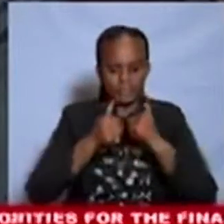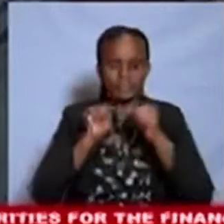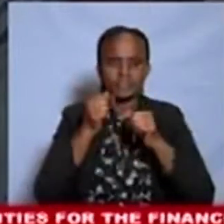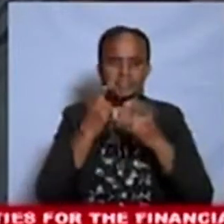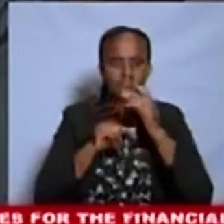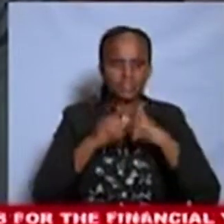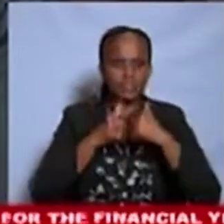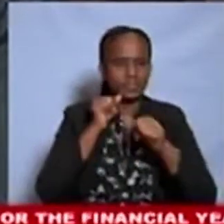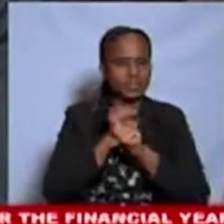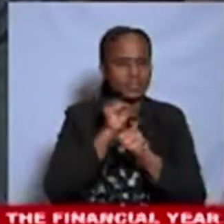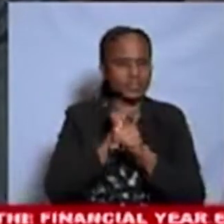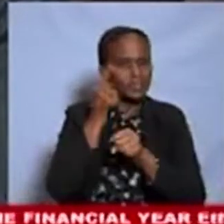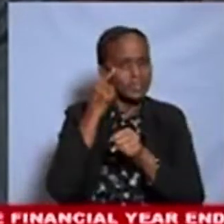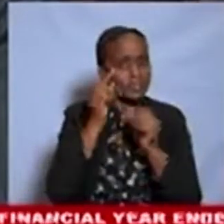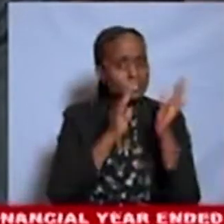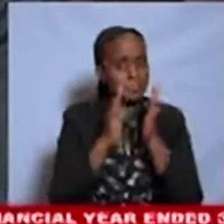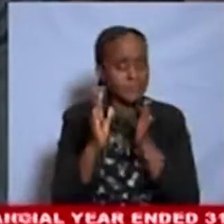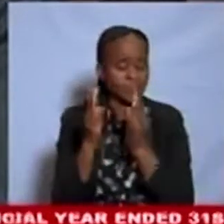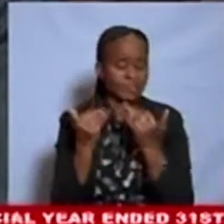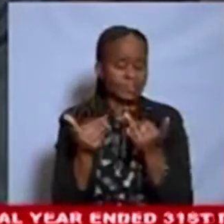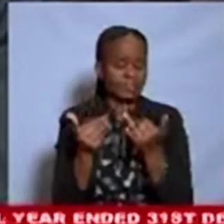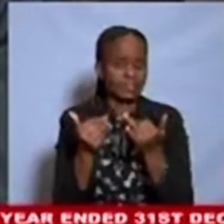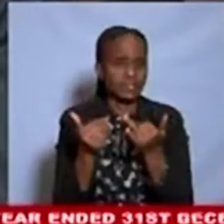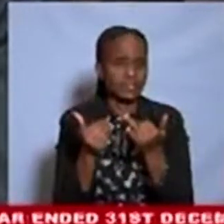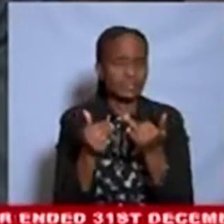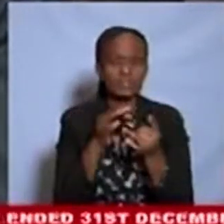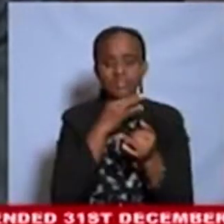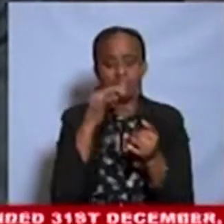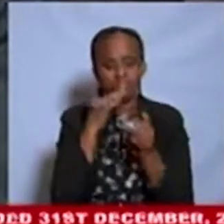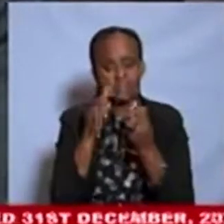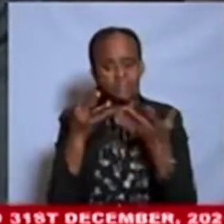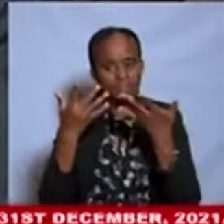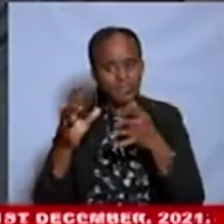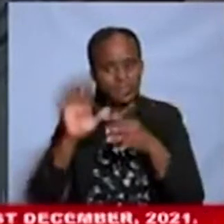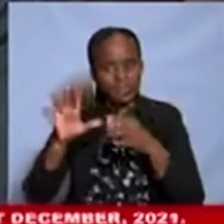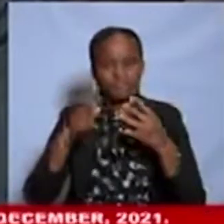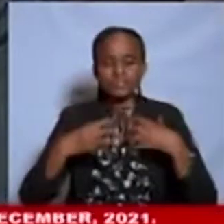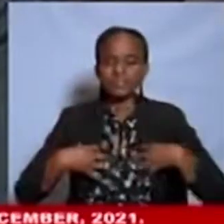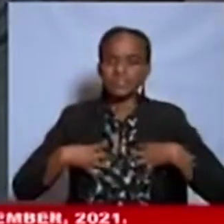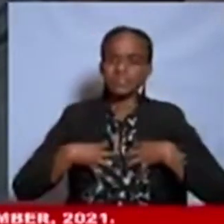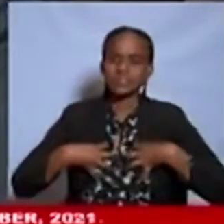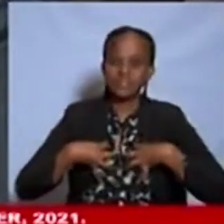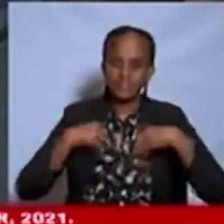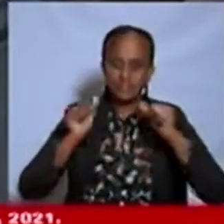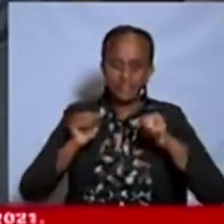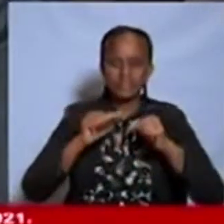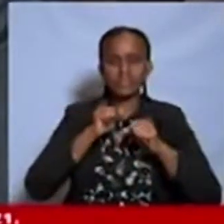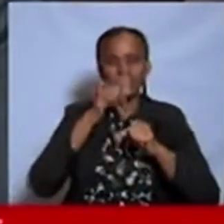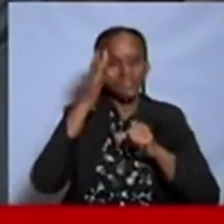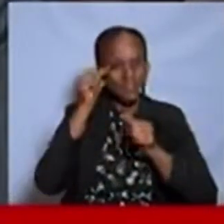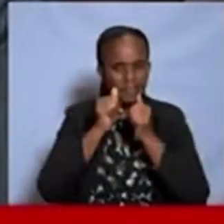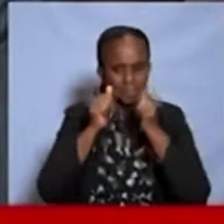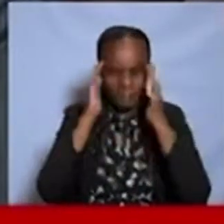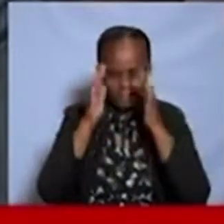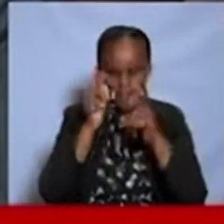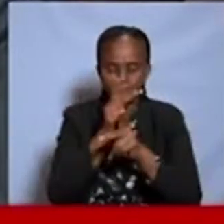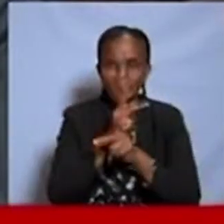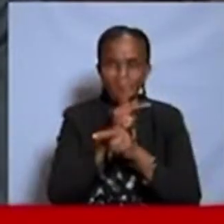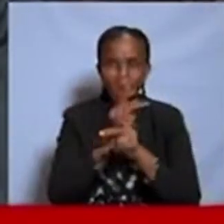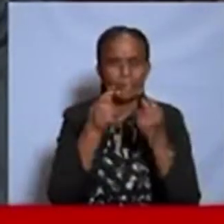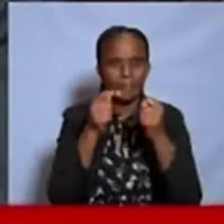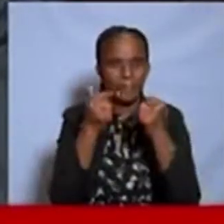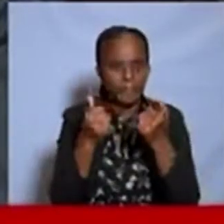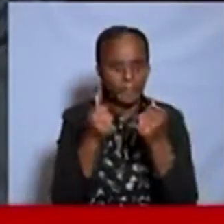we did is for remedial purposes, because a lot of farmers will be losing their animals out of negligence. So that is just trying